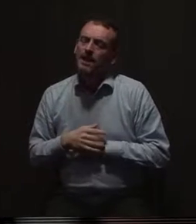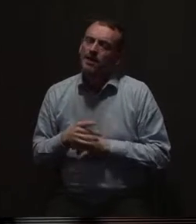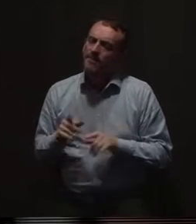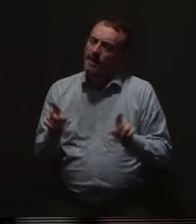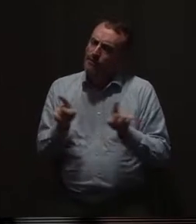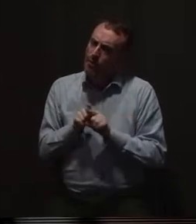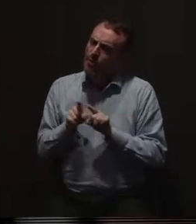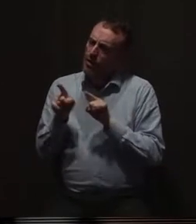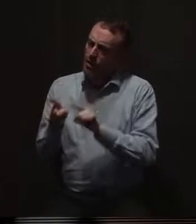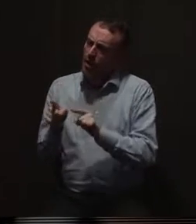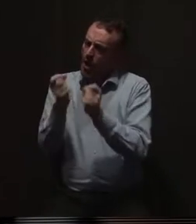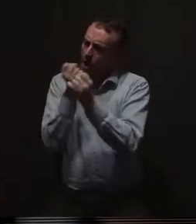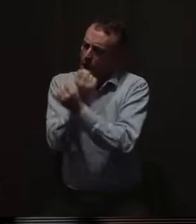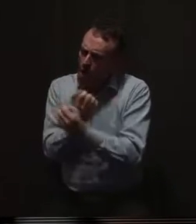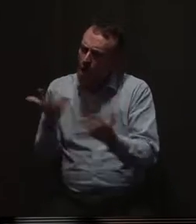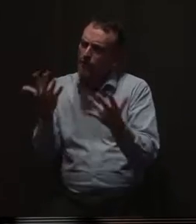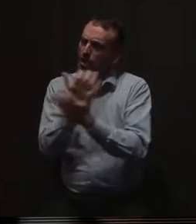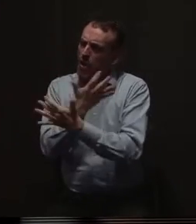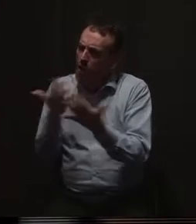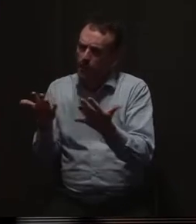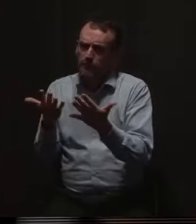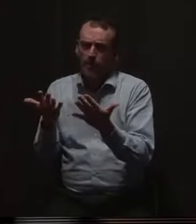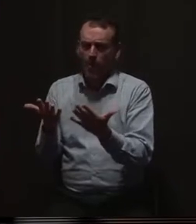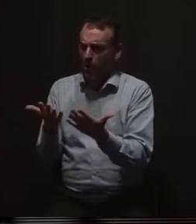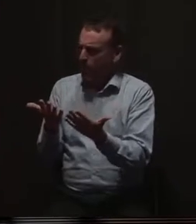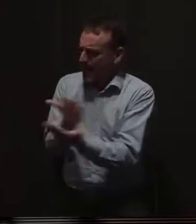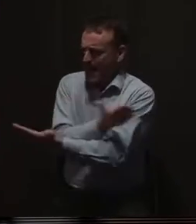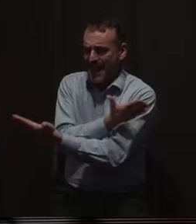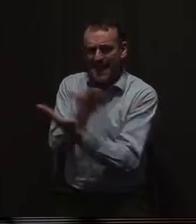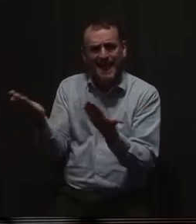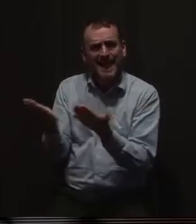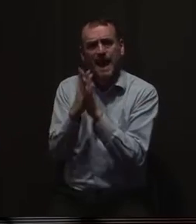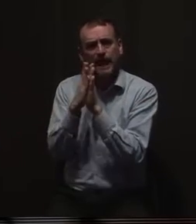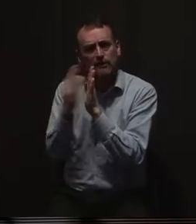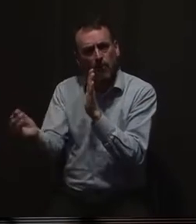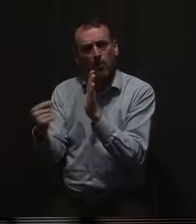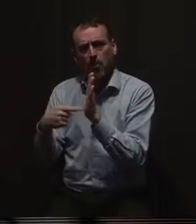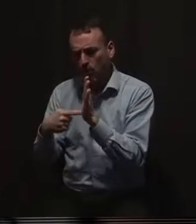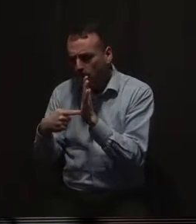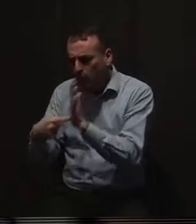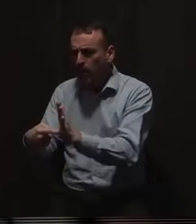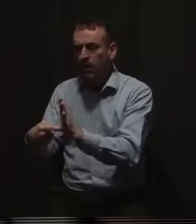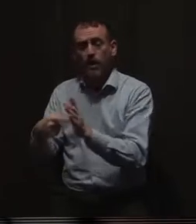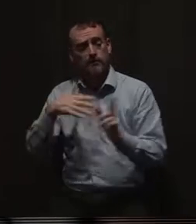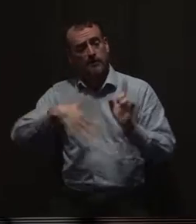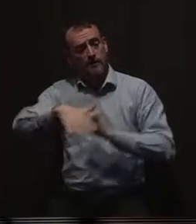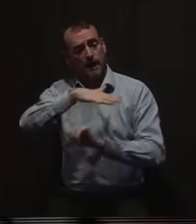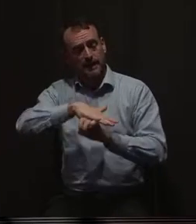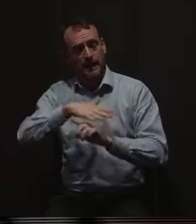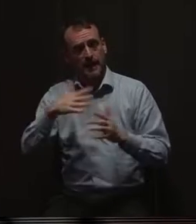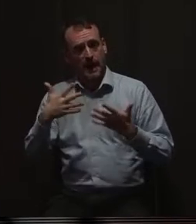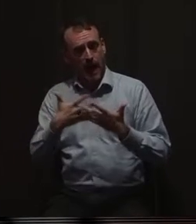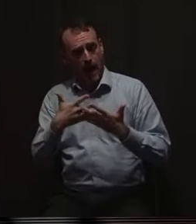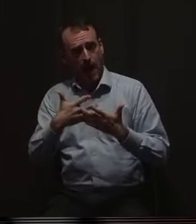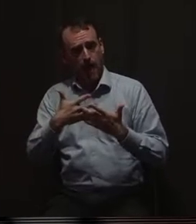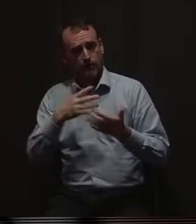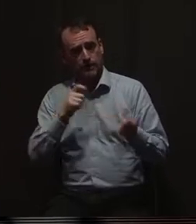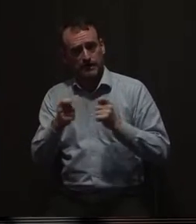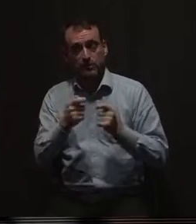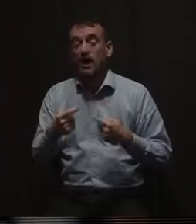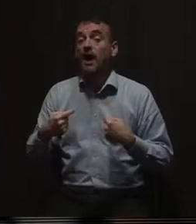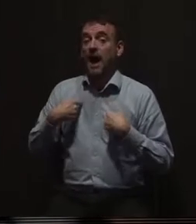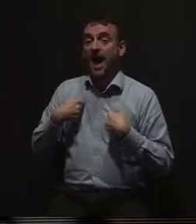are loads of very concrete ways we can apply that to our society. I had a big section on war